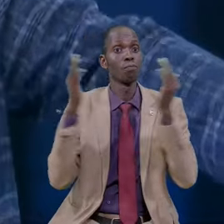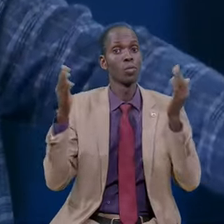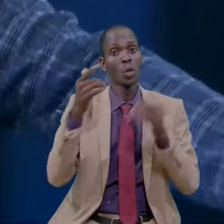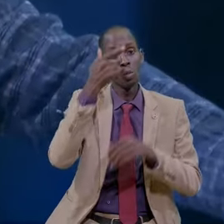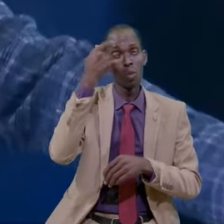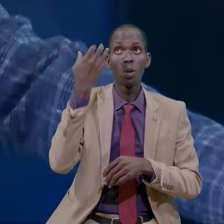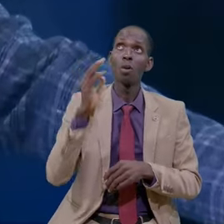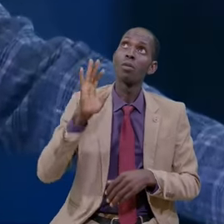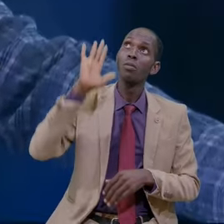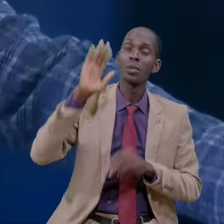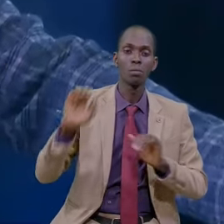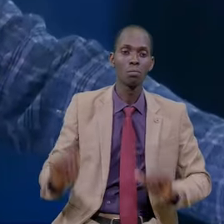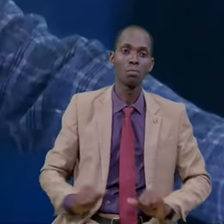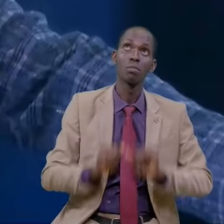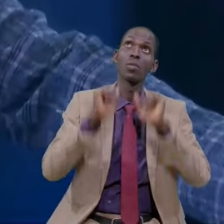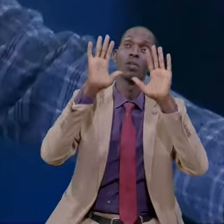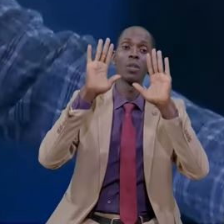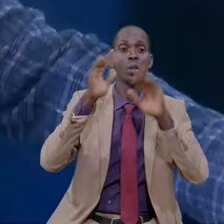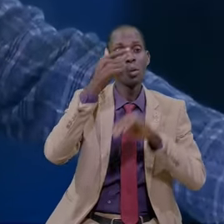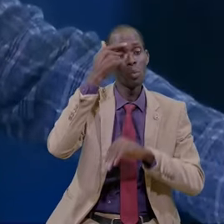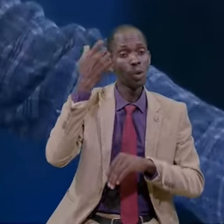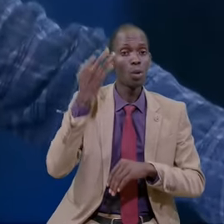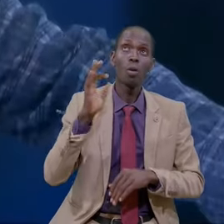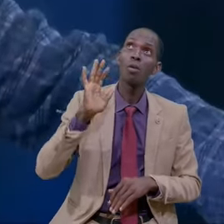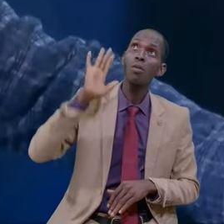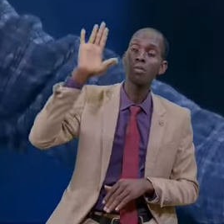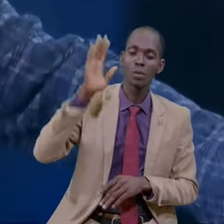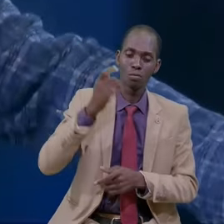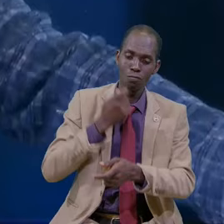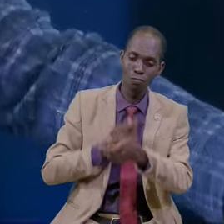his sacrif because of